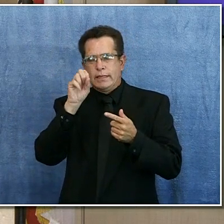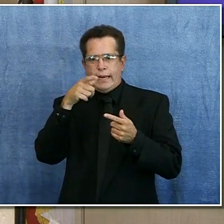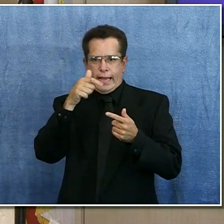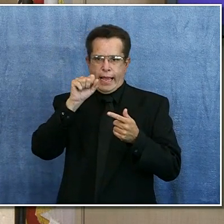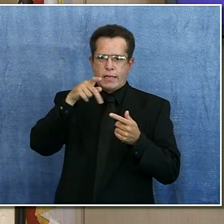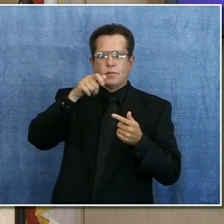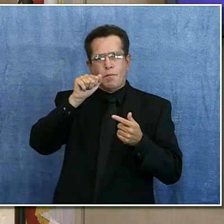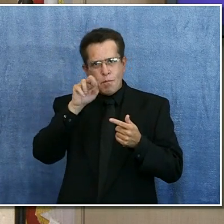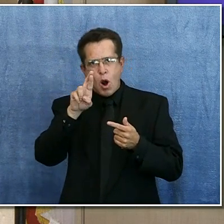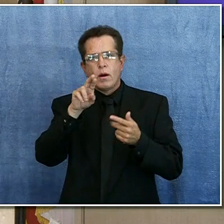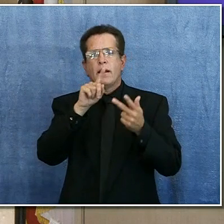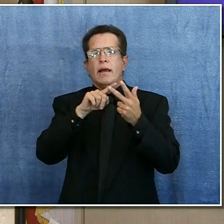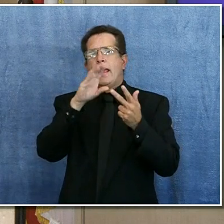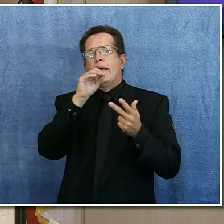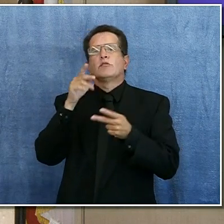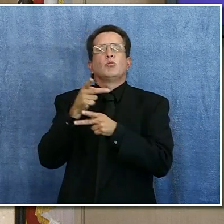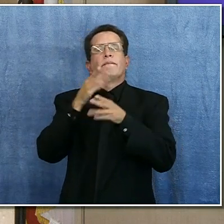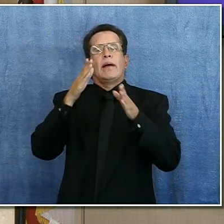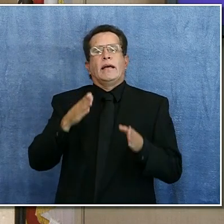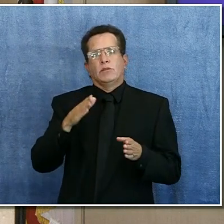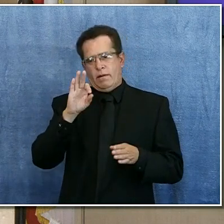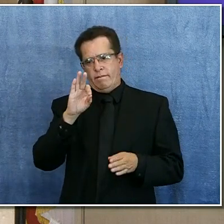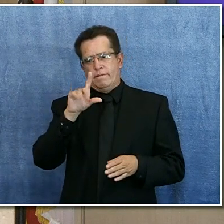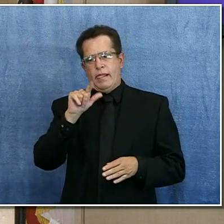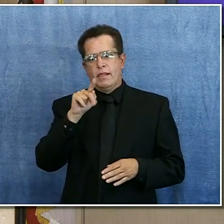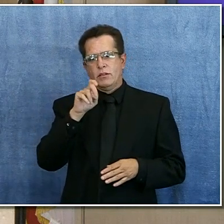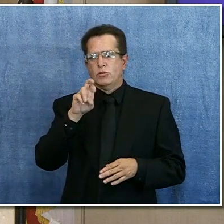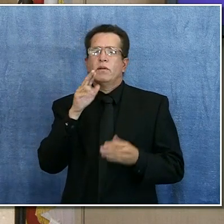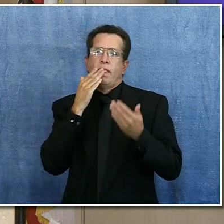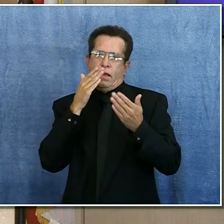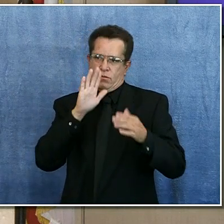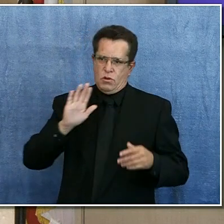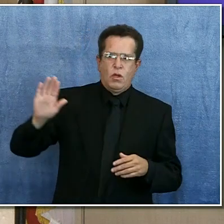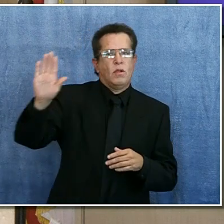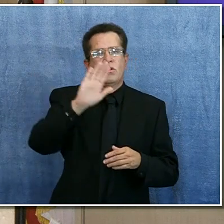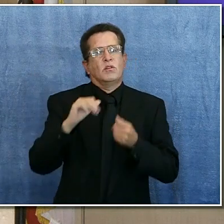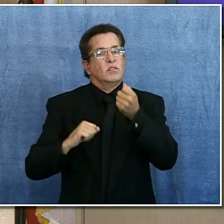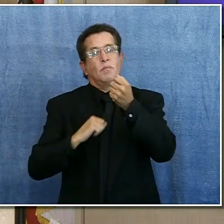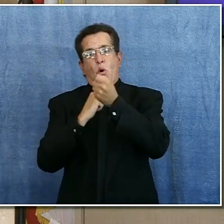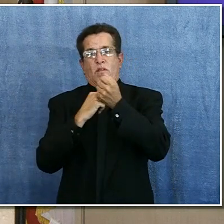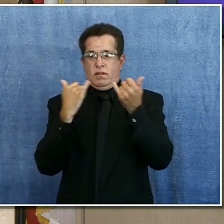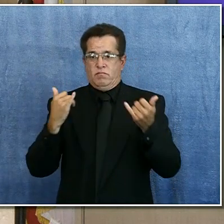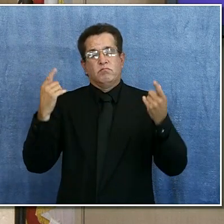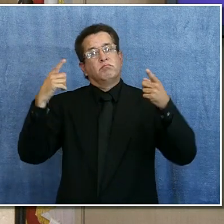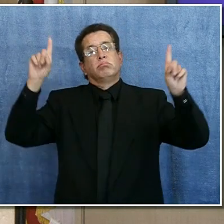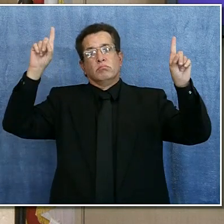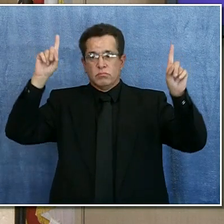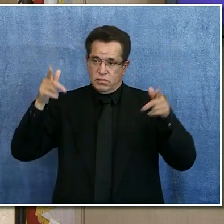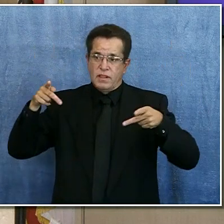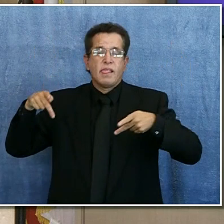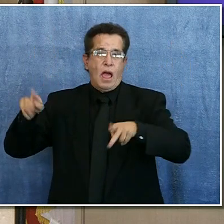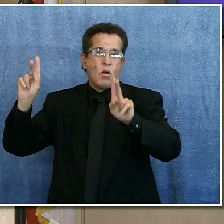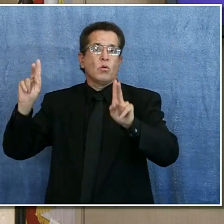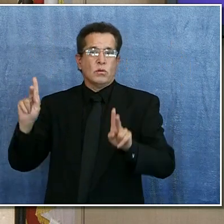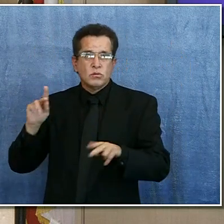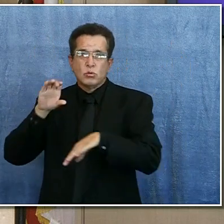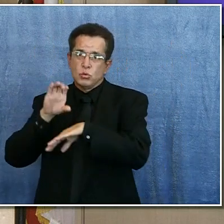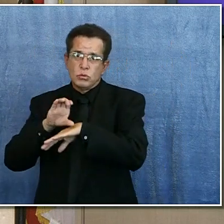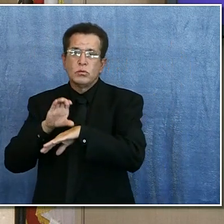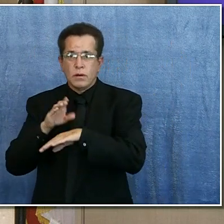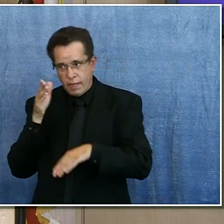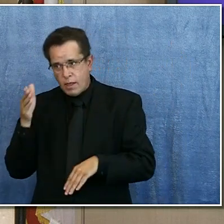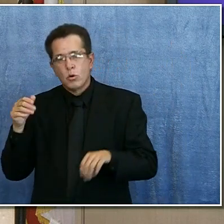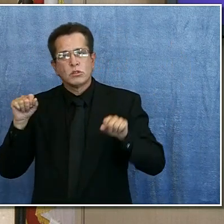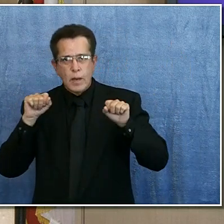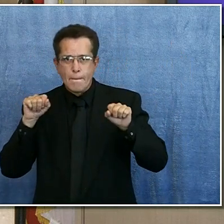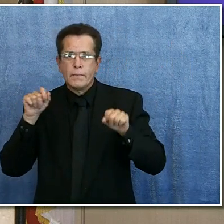and Supervisor Nathan Fletcher for their support on these actions. Today, of course, we are joined by Supervisor Fletcher, who will